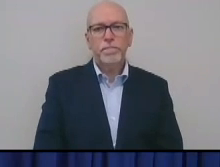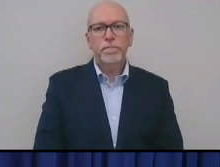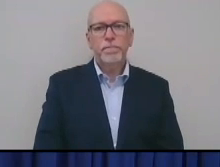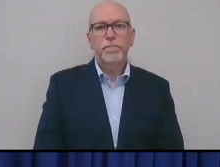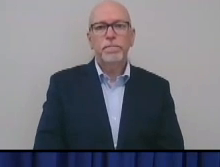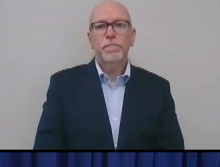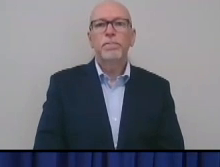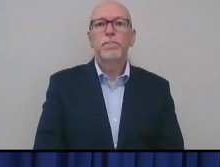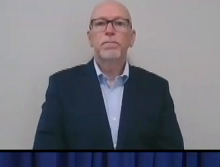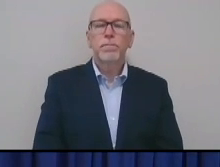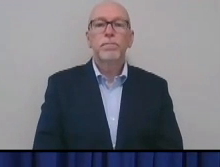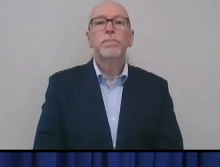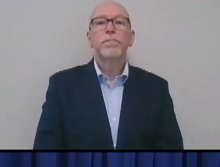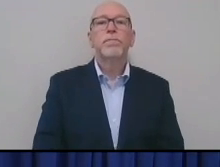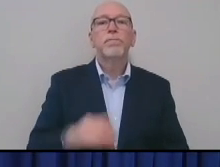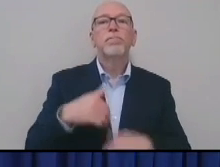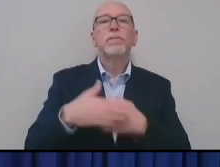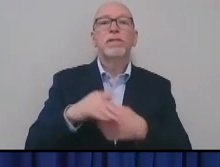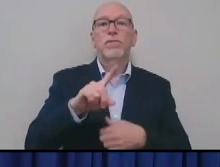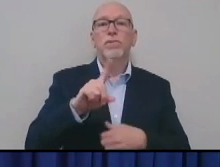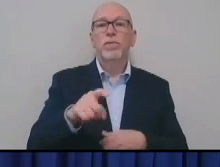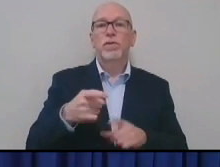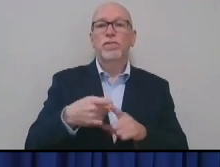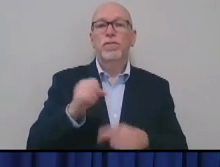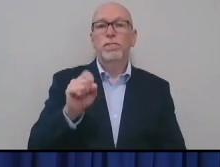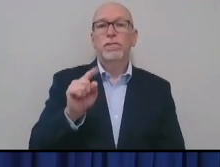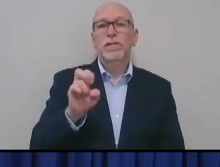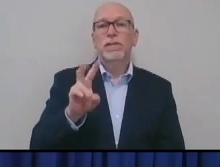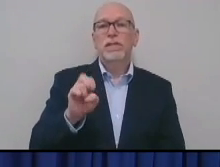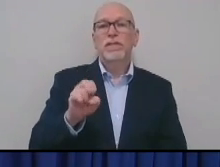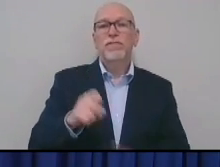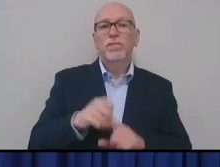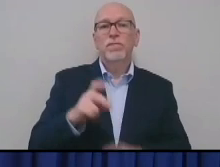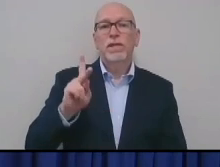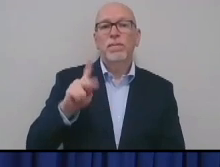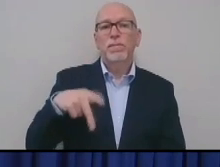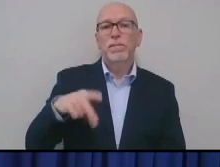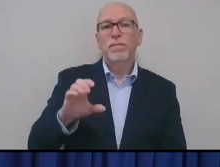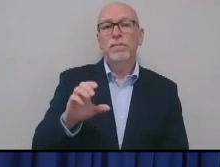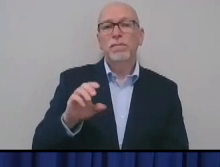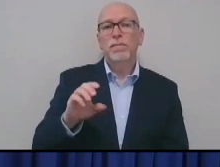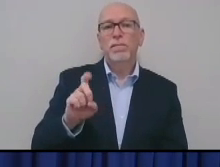Our next question is from Steve at KPC Media.